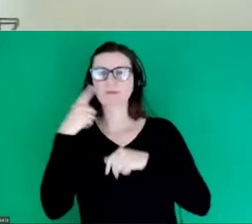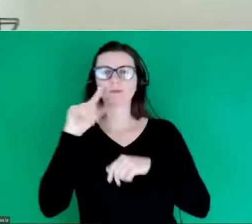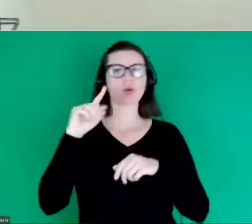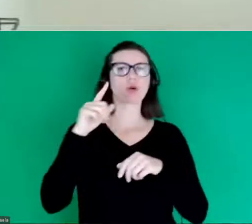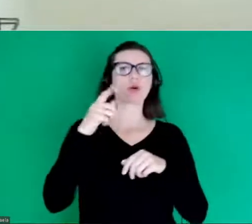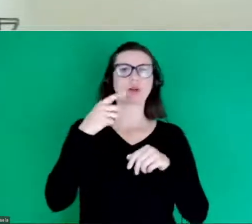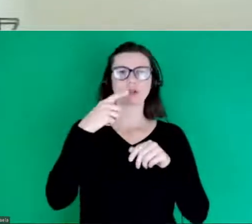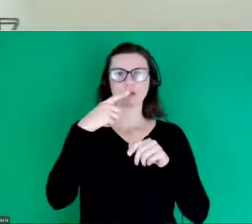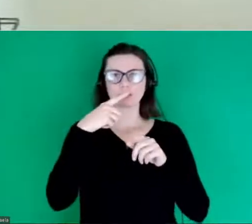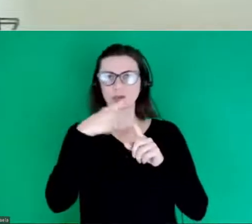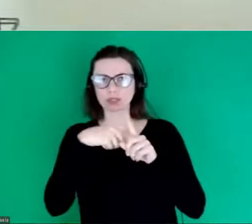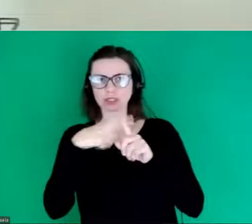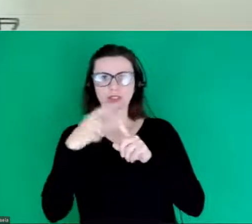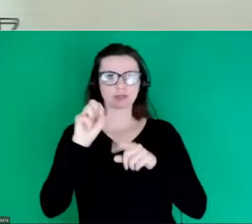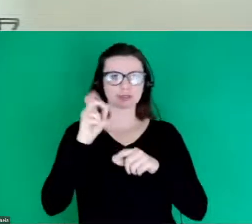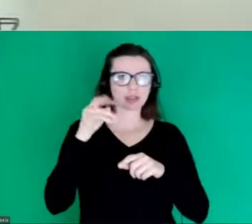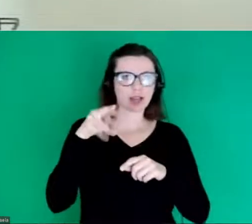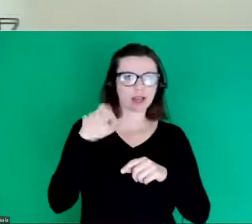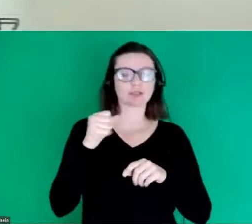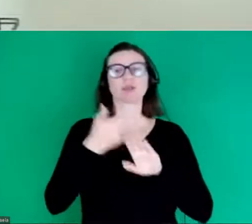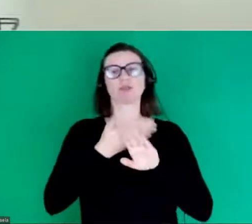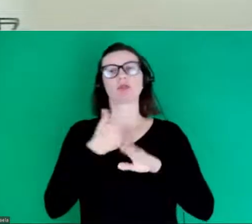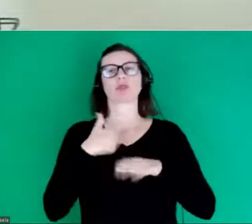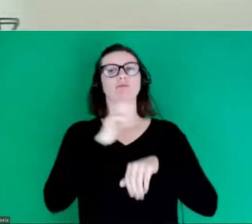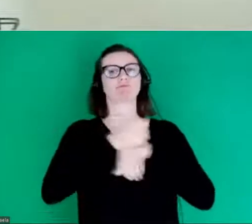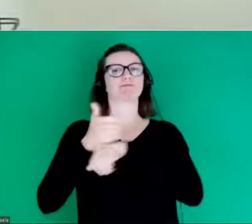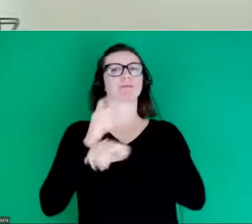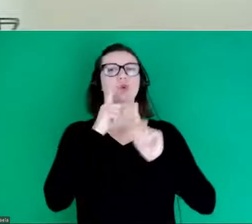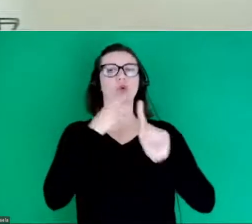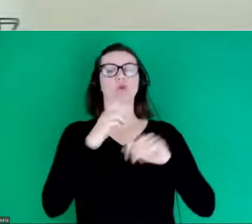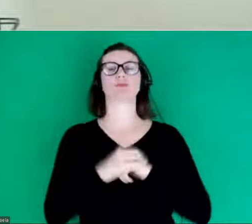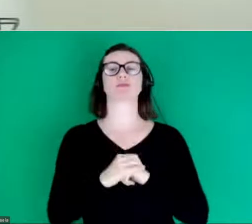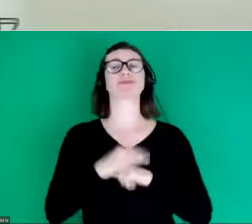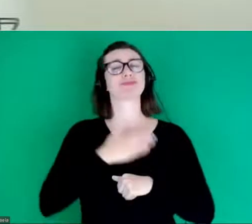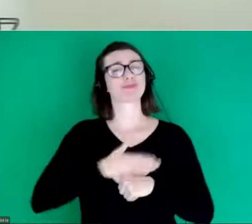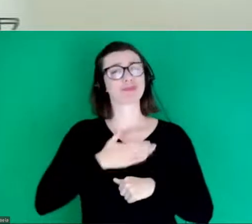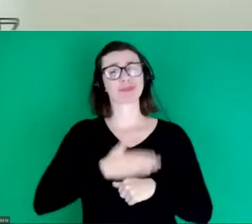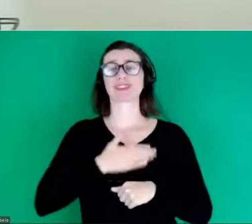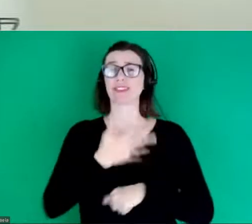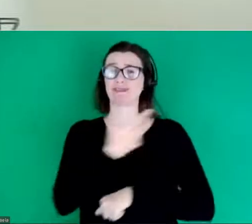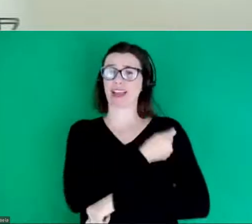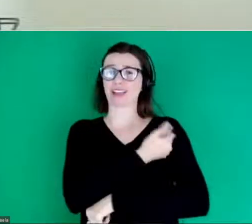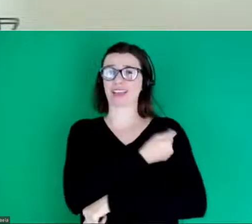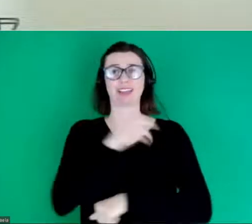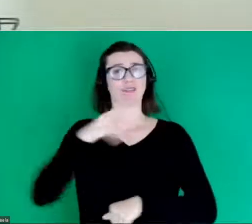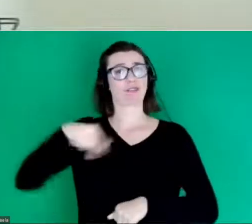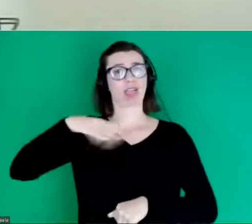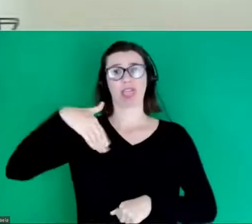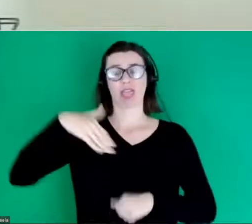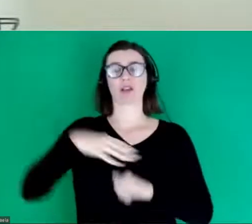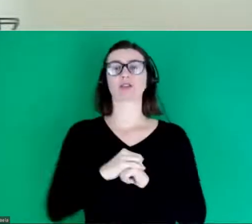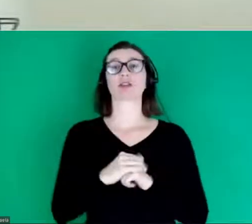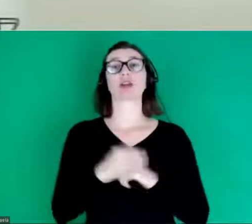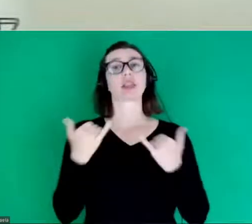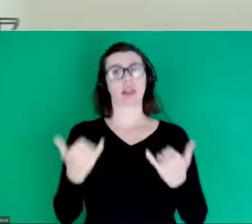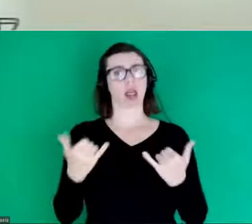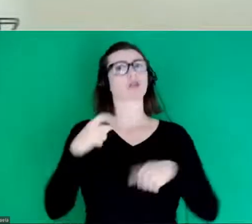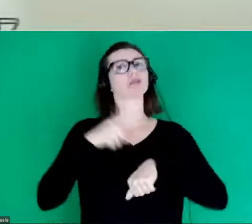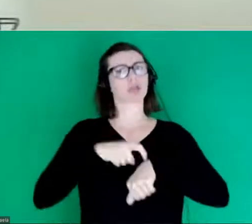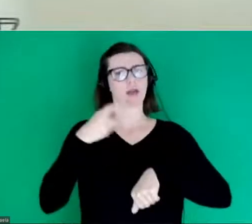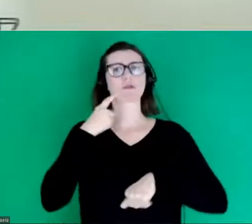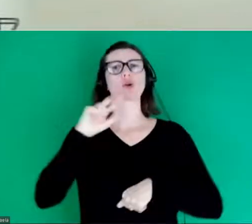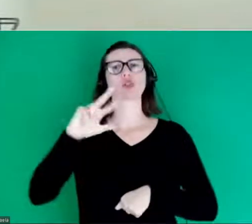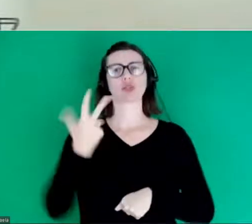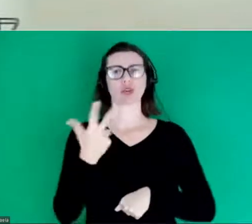goals. So please get vaccinated if you're still unvaccinated. Also, now is the time to get your third shots if you're